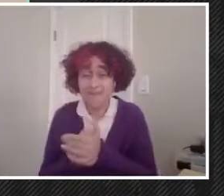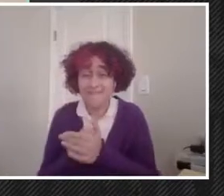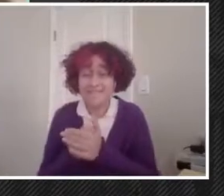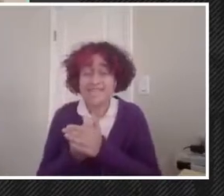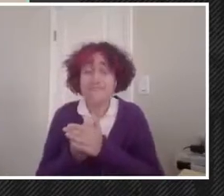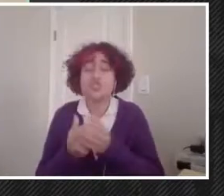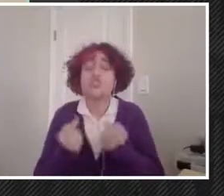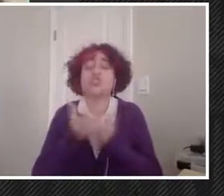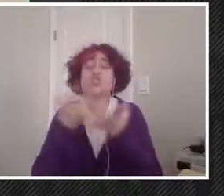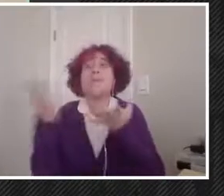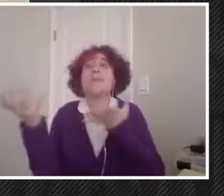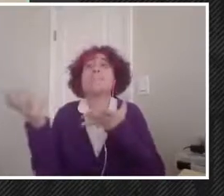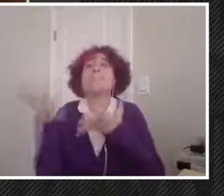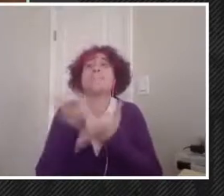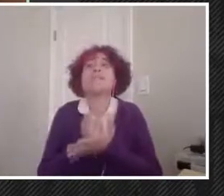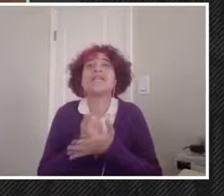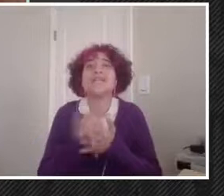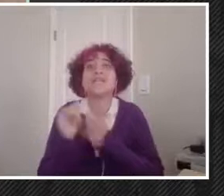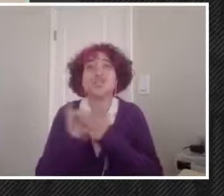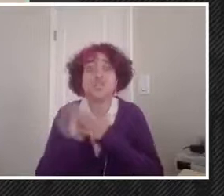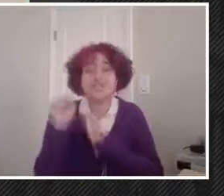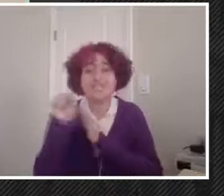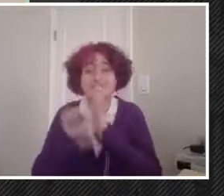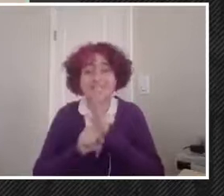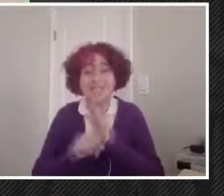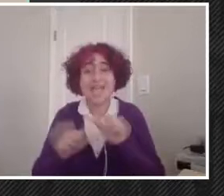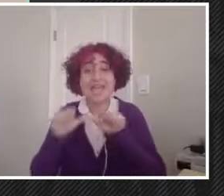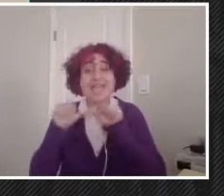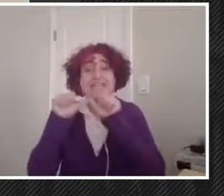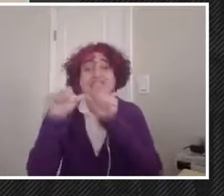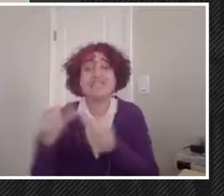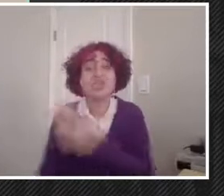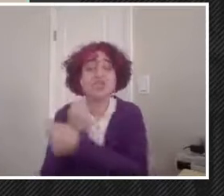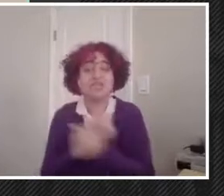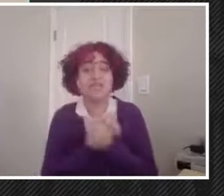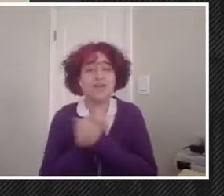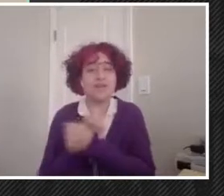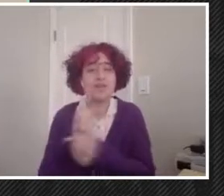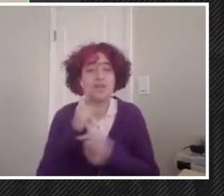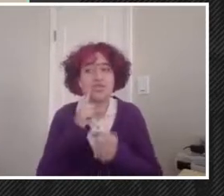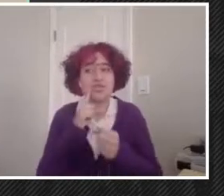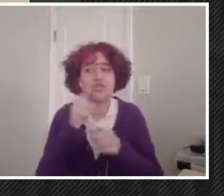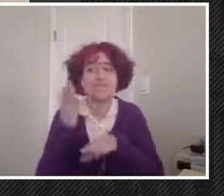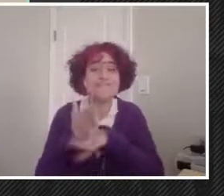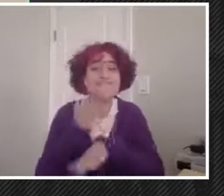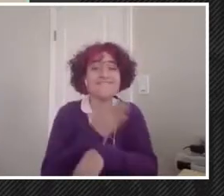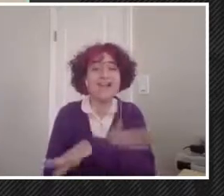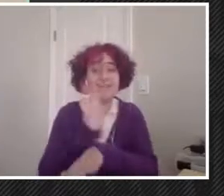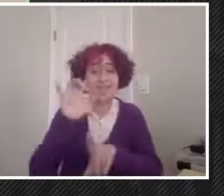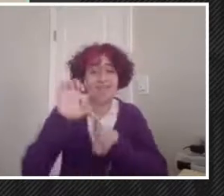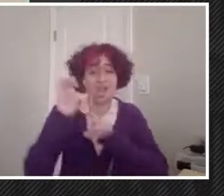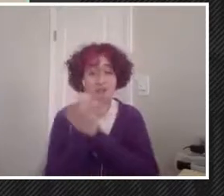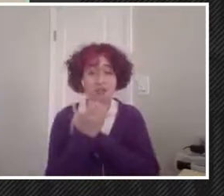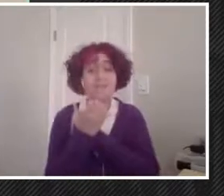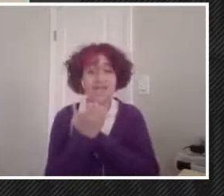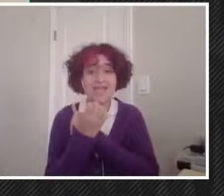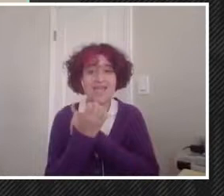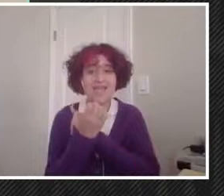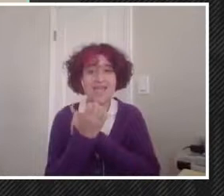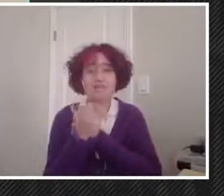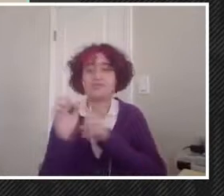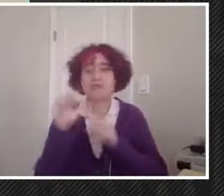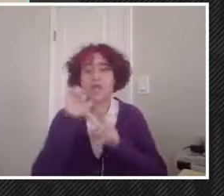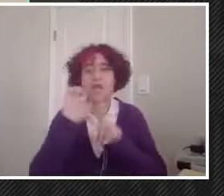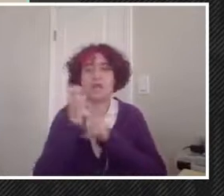to manifest and continue slavers to be able to grow that economy. And New York State maintained that. And so what the